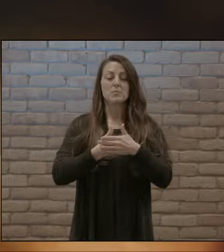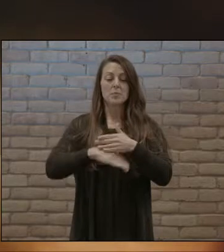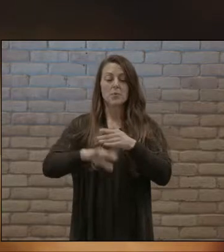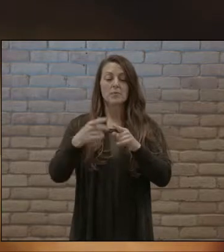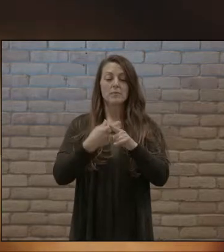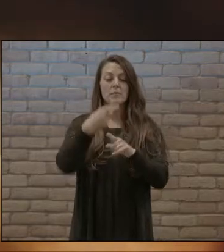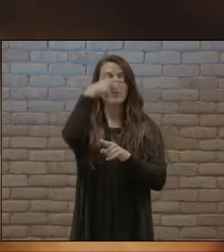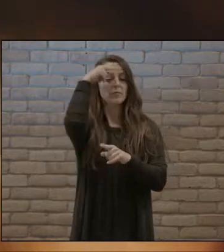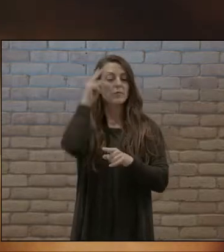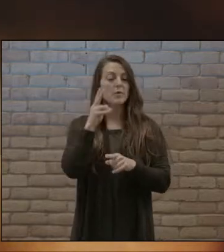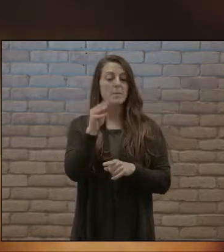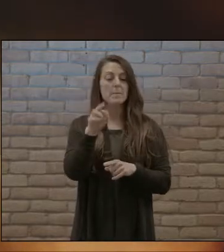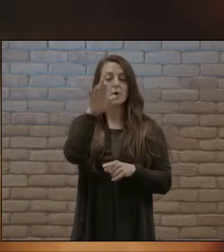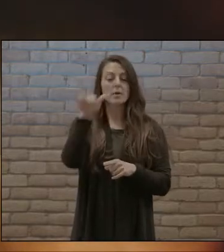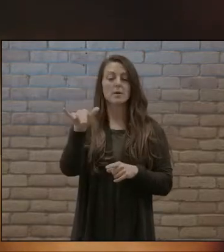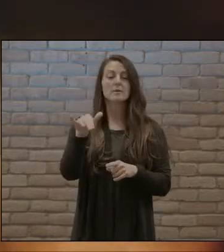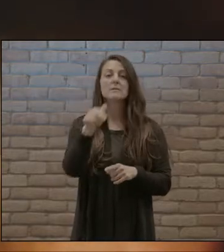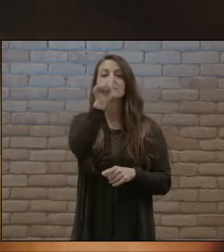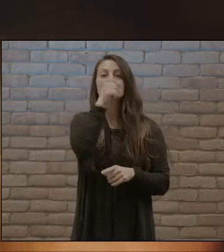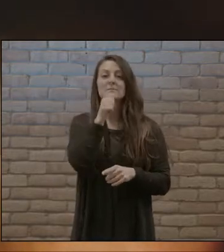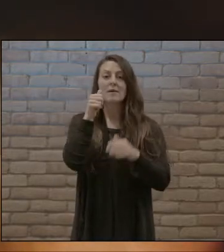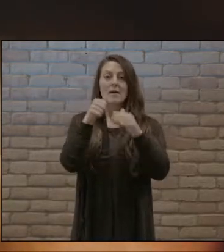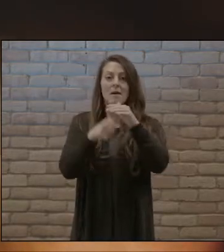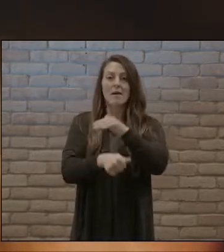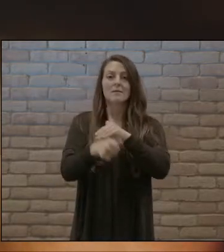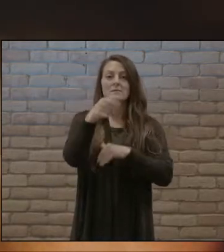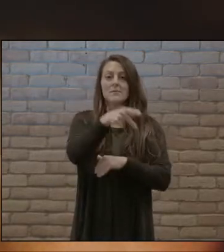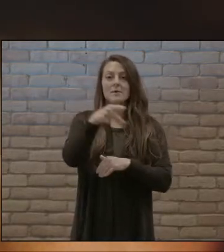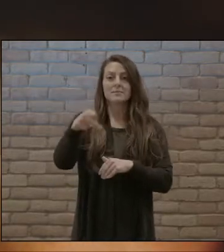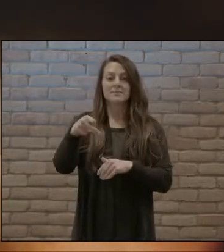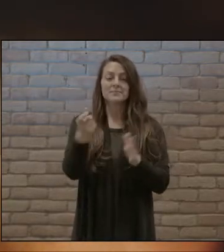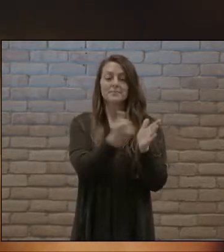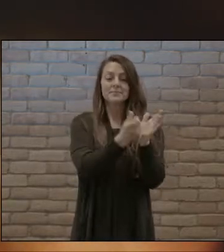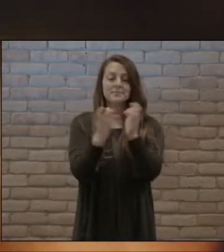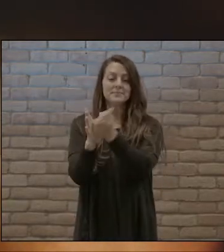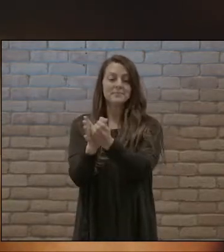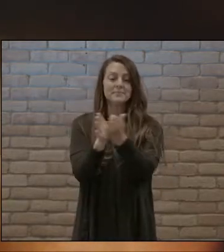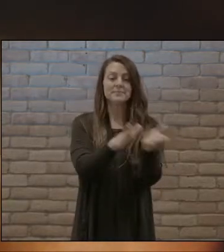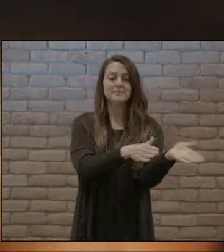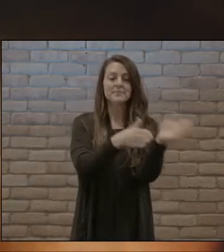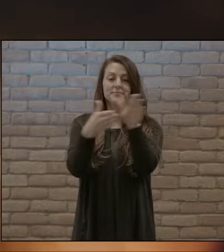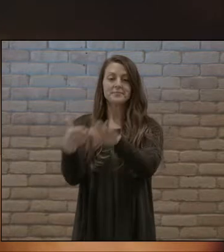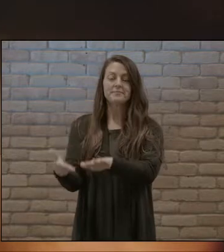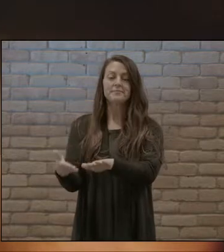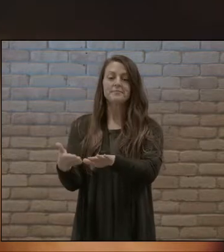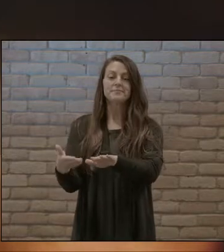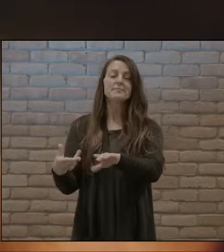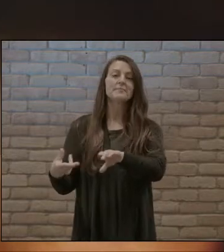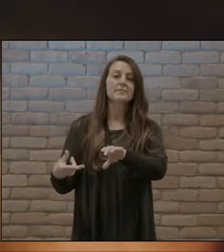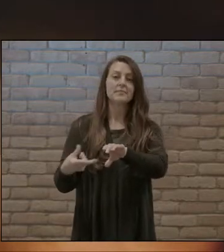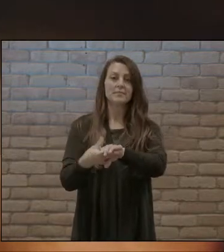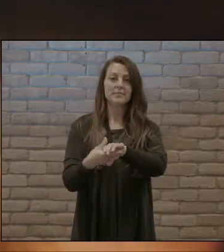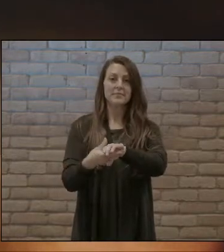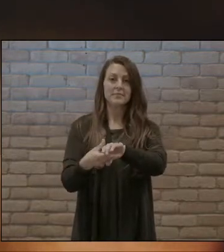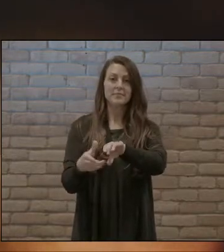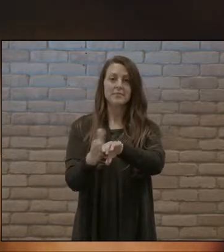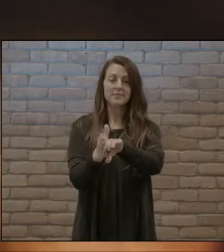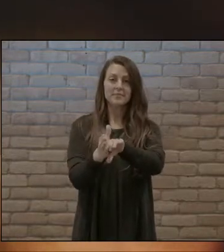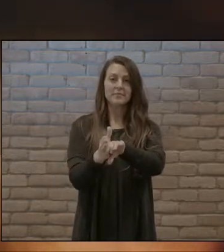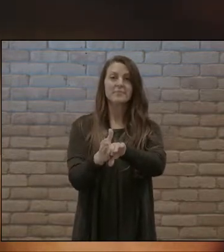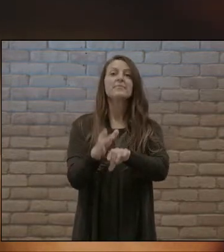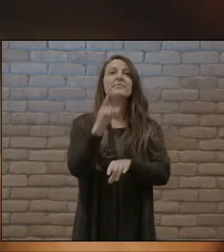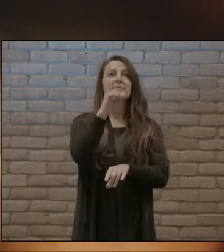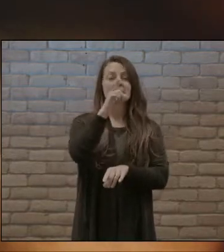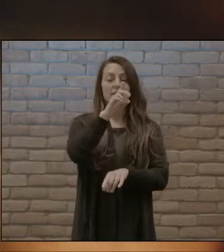Mary, suffered under Pontius Pilate, was crucified, died, and was buried. He